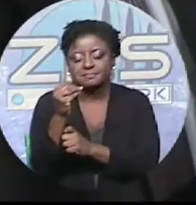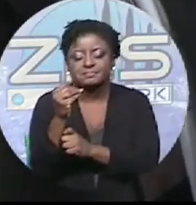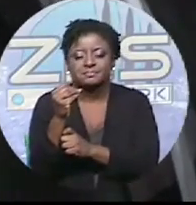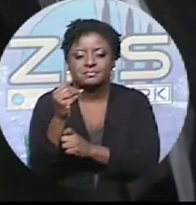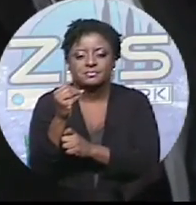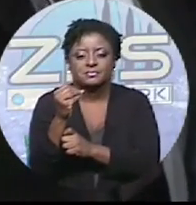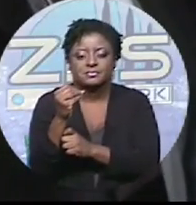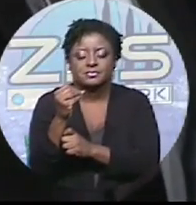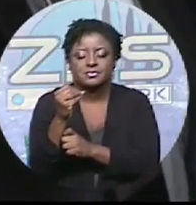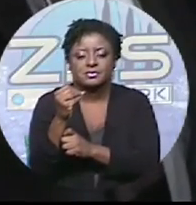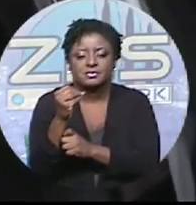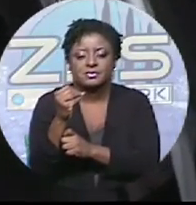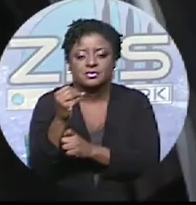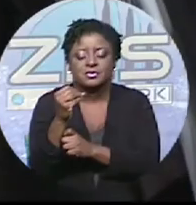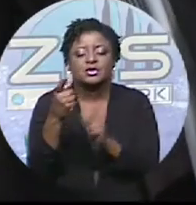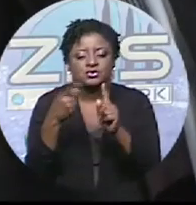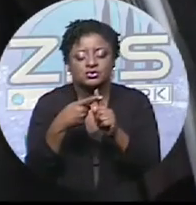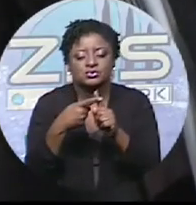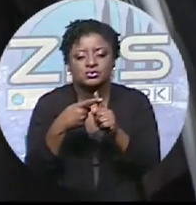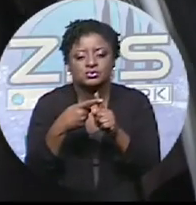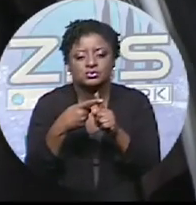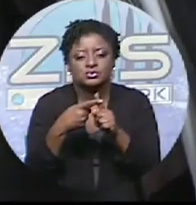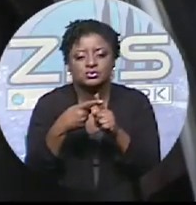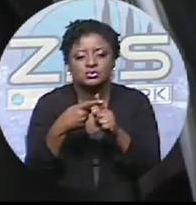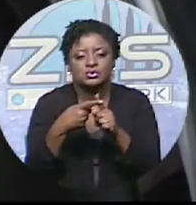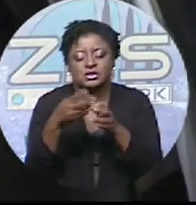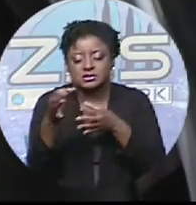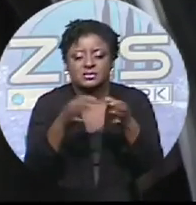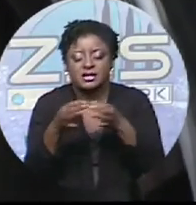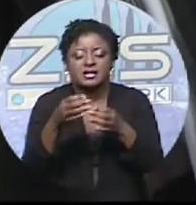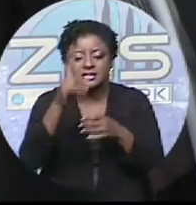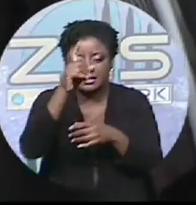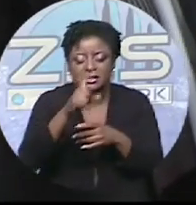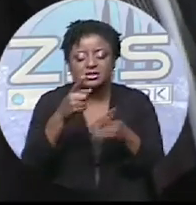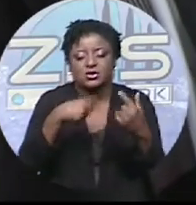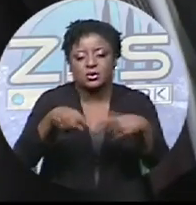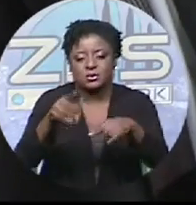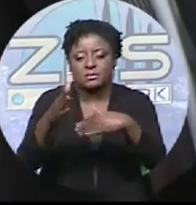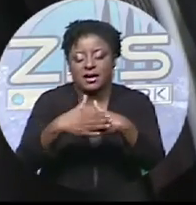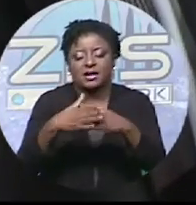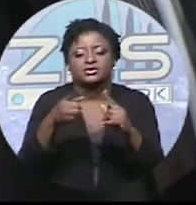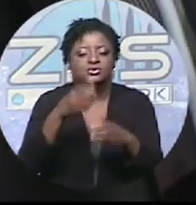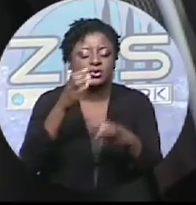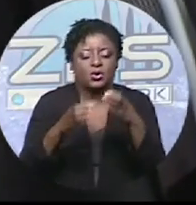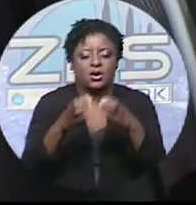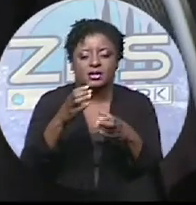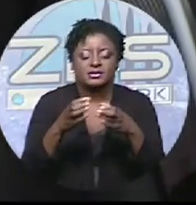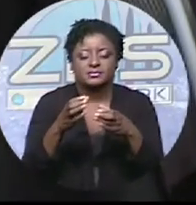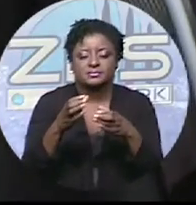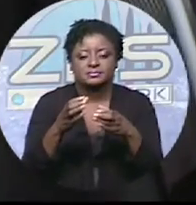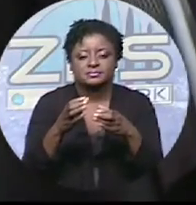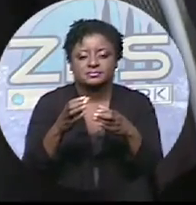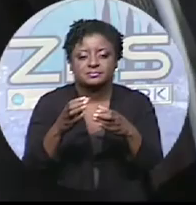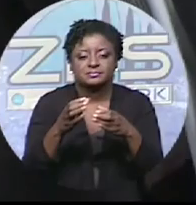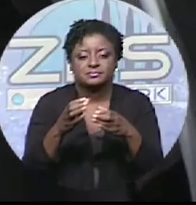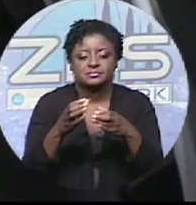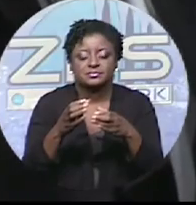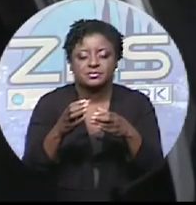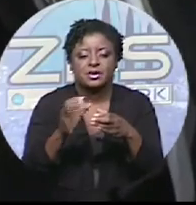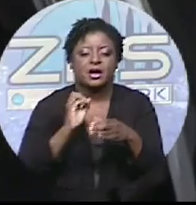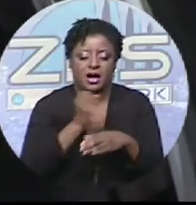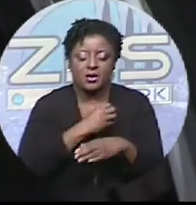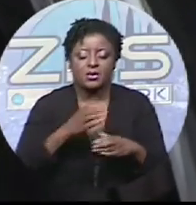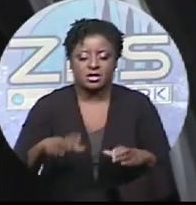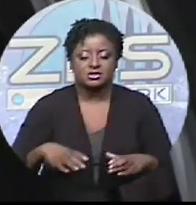to obviate the need to come back to the court. Because the idea is all we concern that the workers are to